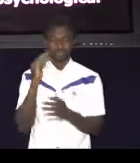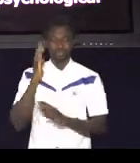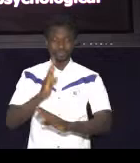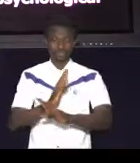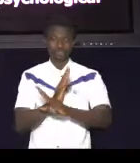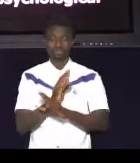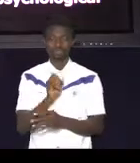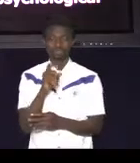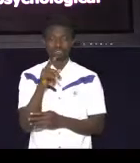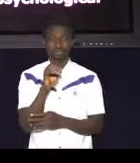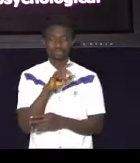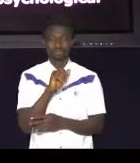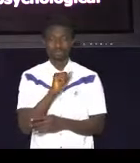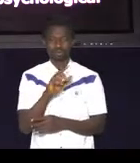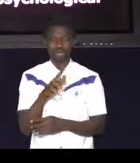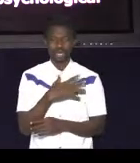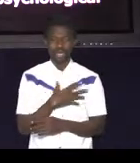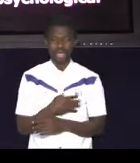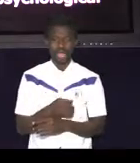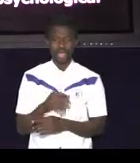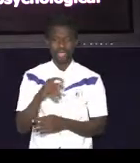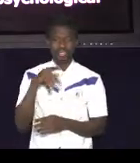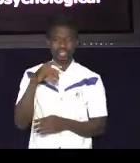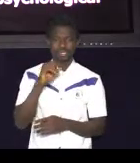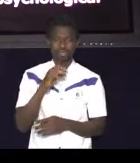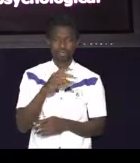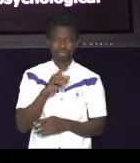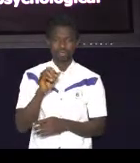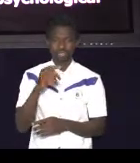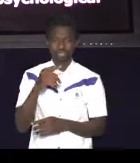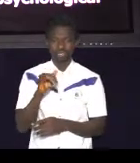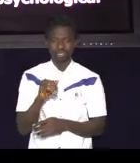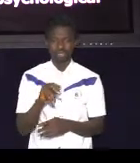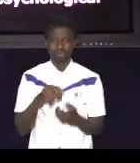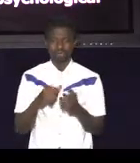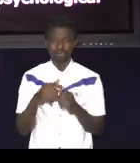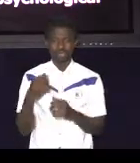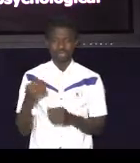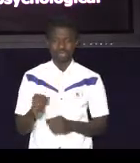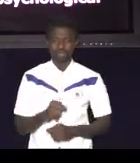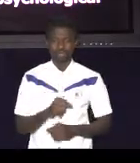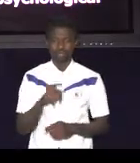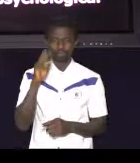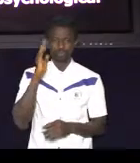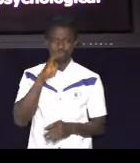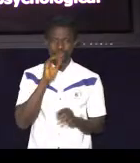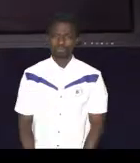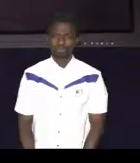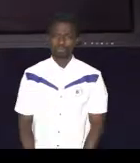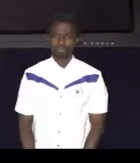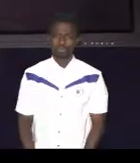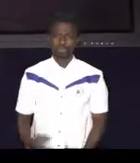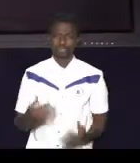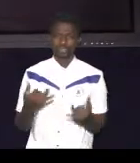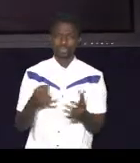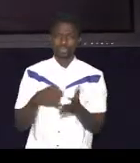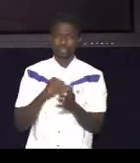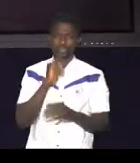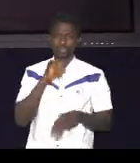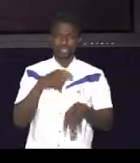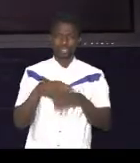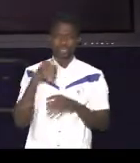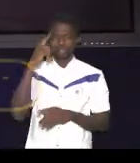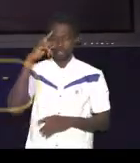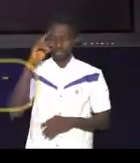prevent structural and psychological problems of posture. You'll be able to stand upright, to walk upright. Now it's time